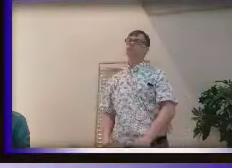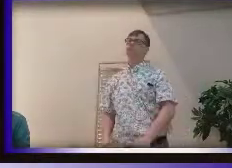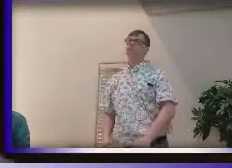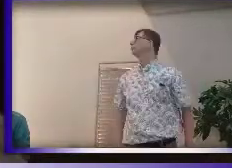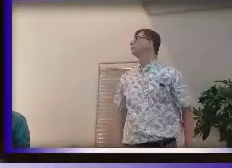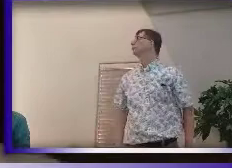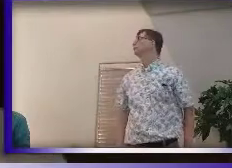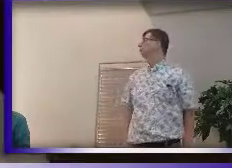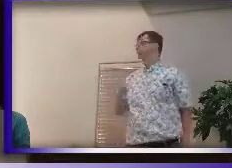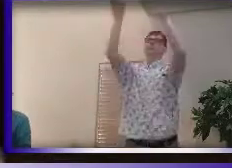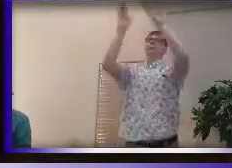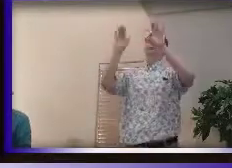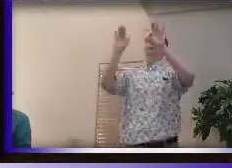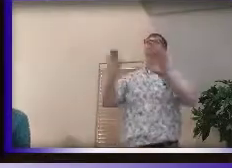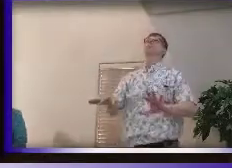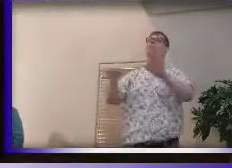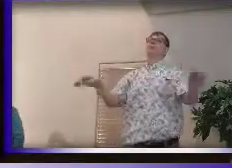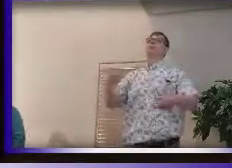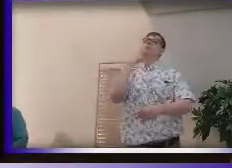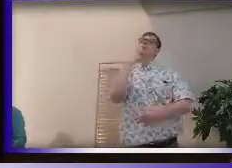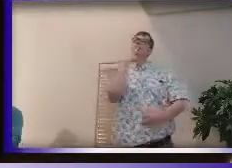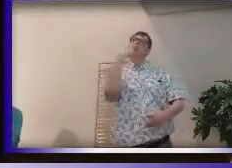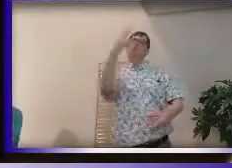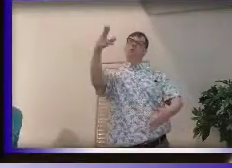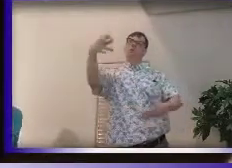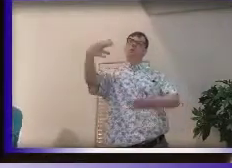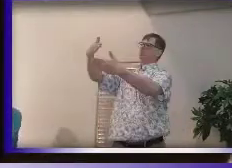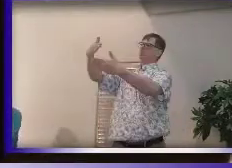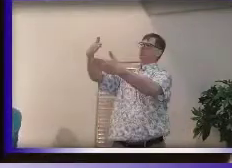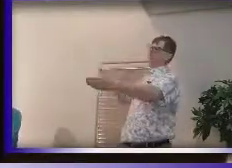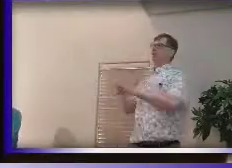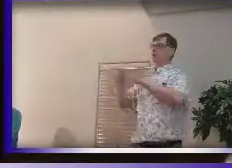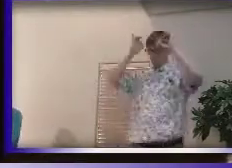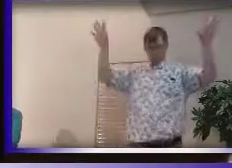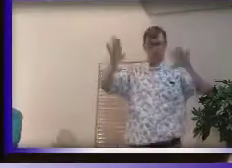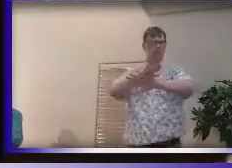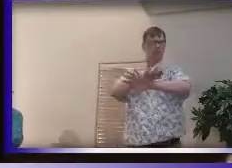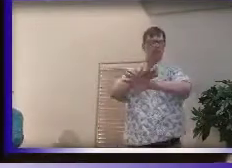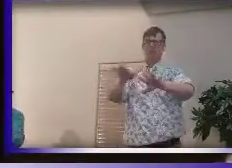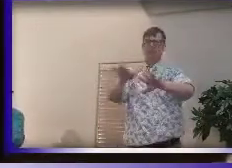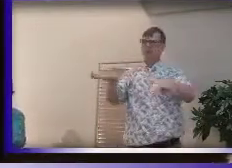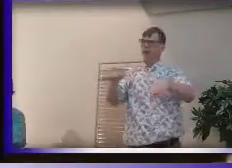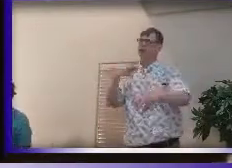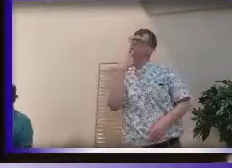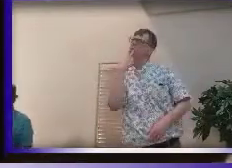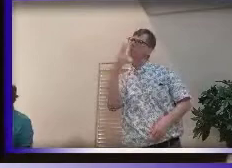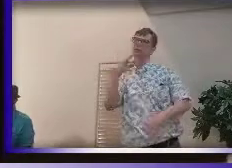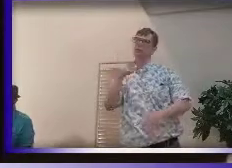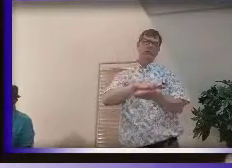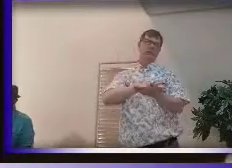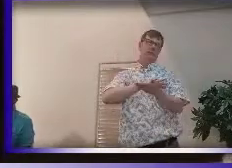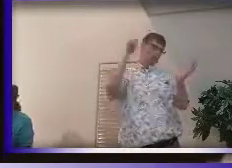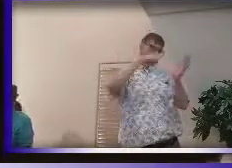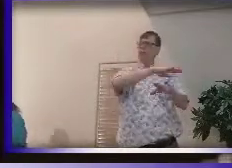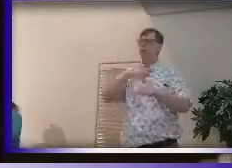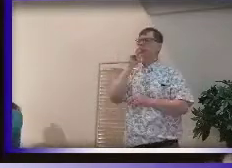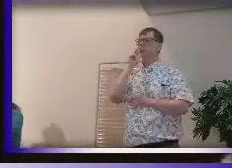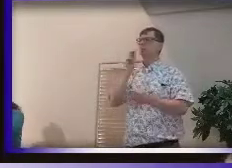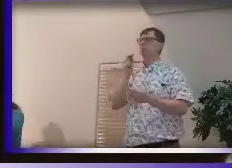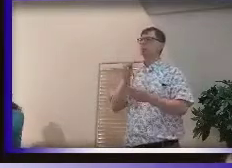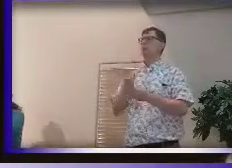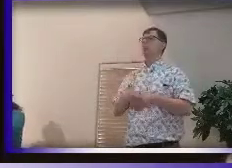Another great thing is that I actually have my voice back. When I woke up this morning, I didn't have a voice at all. I did what most ministers do